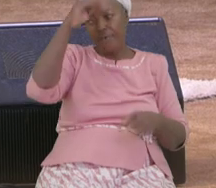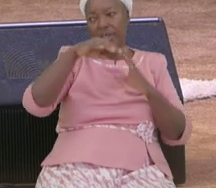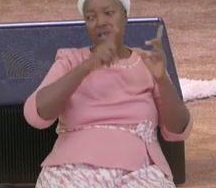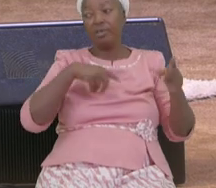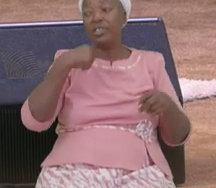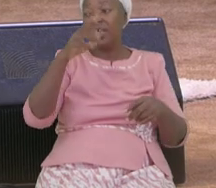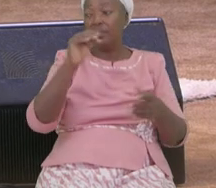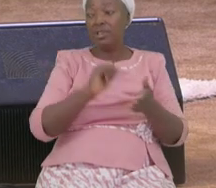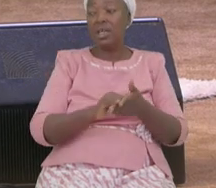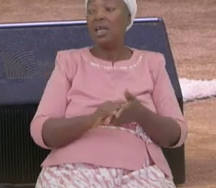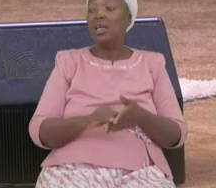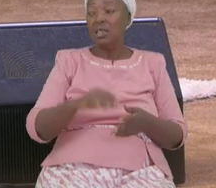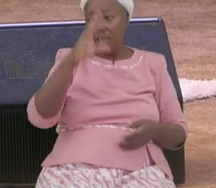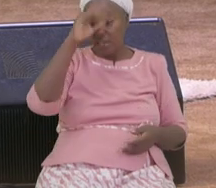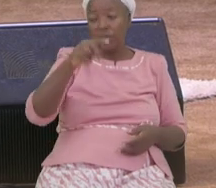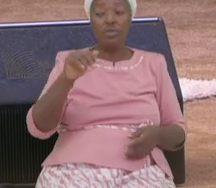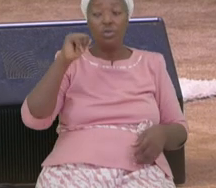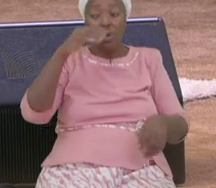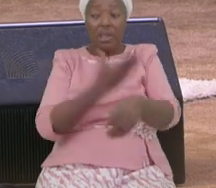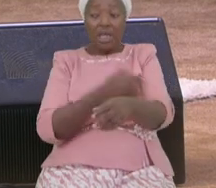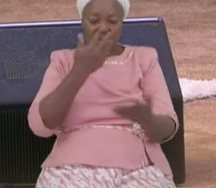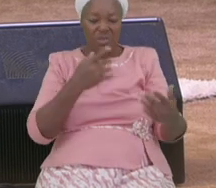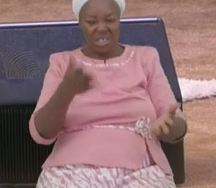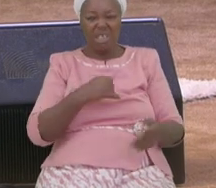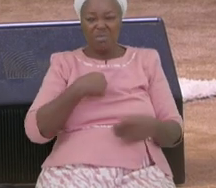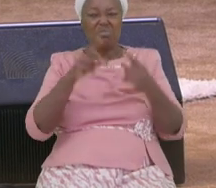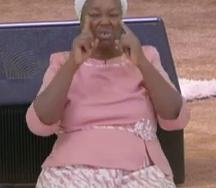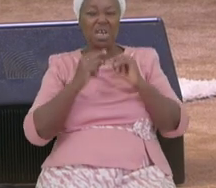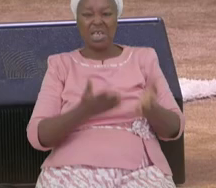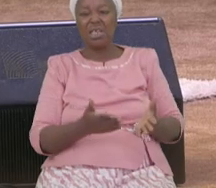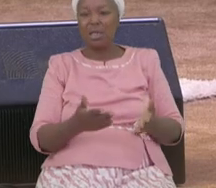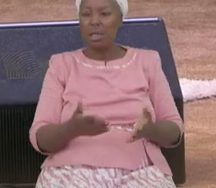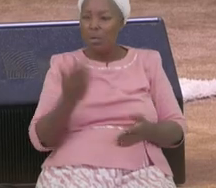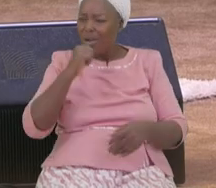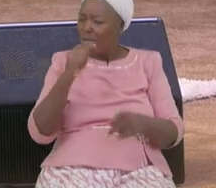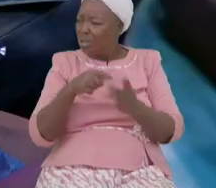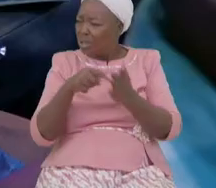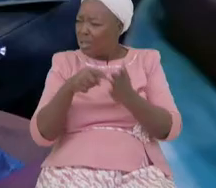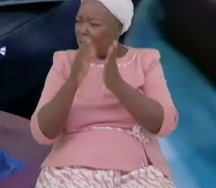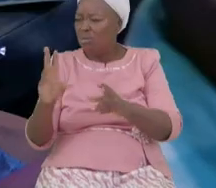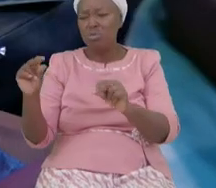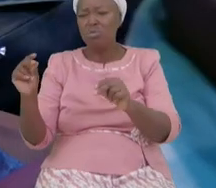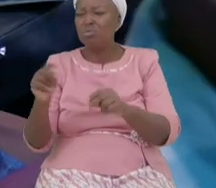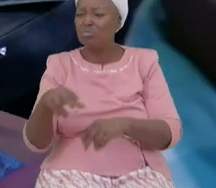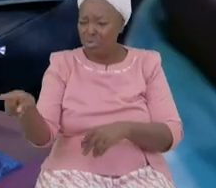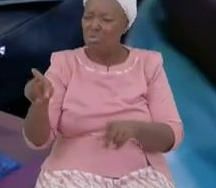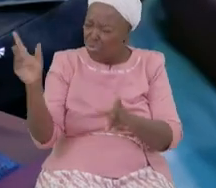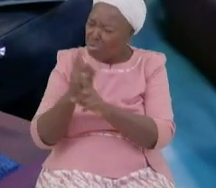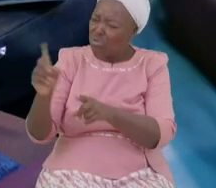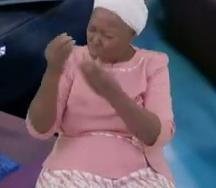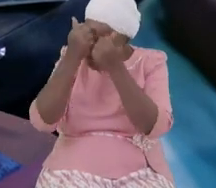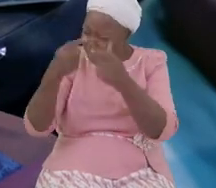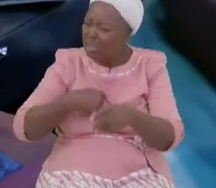here and crying here. How about this prayer now? I say, you tell him. He knows me. He knows my